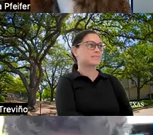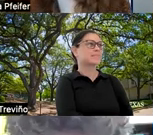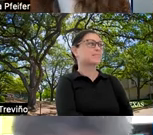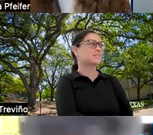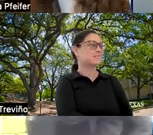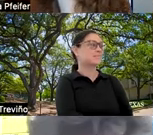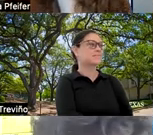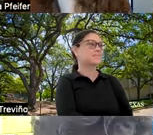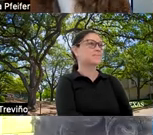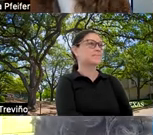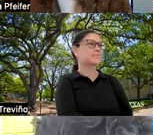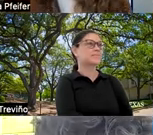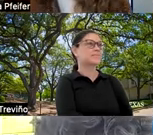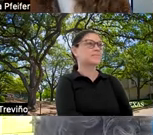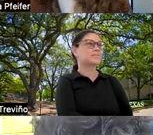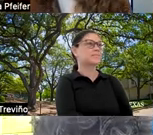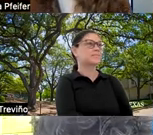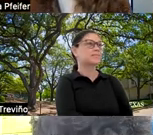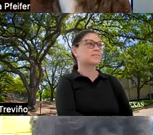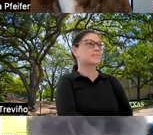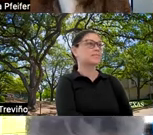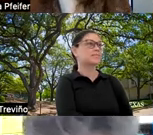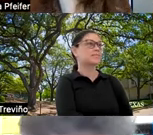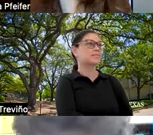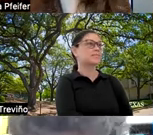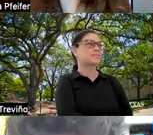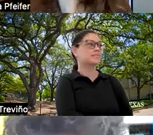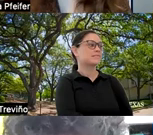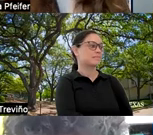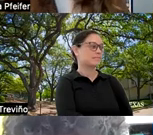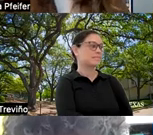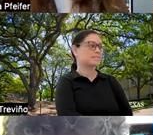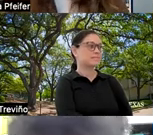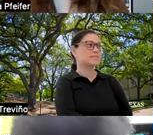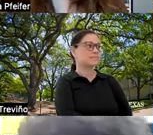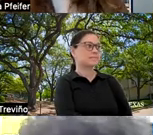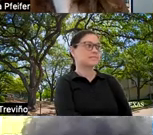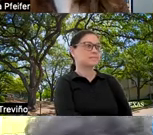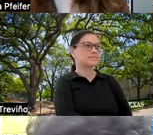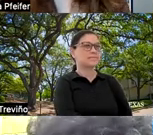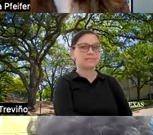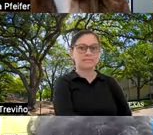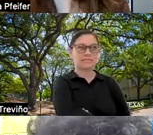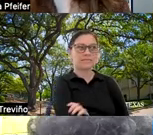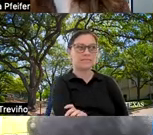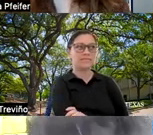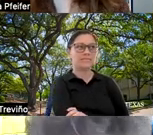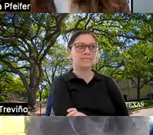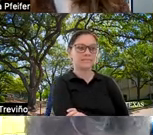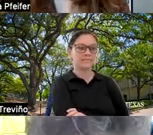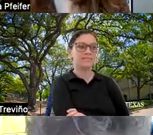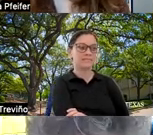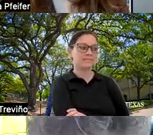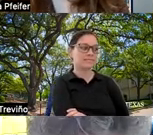I. Then we have our council members. I know not everyone has been able to make it yet today, and that's okay. We hope to see them